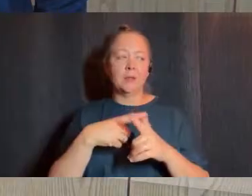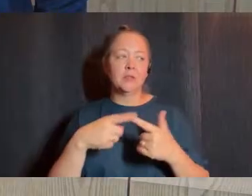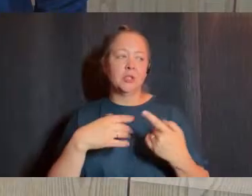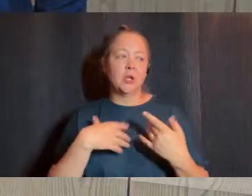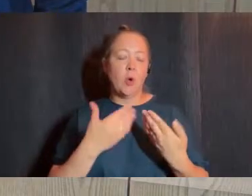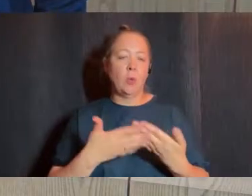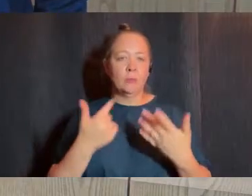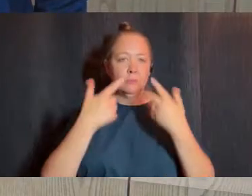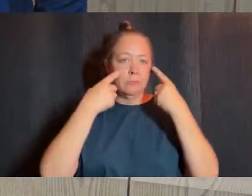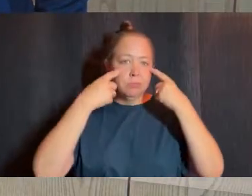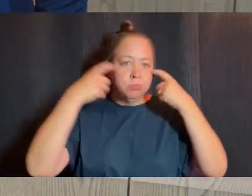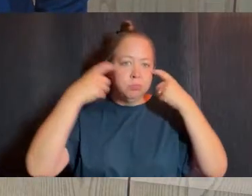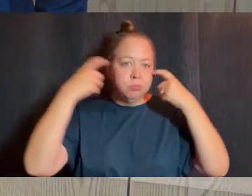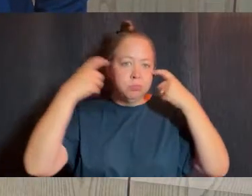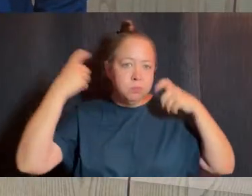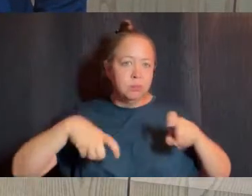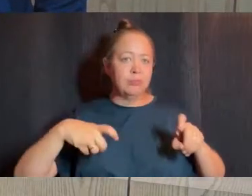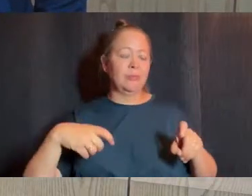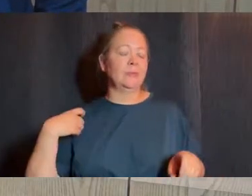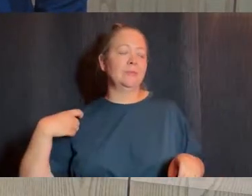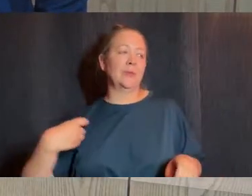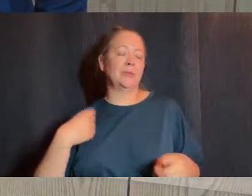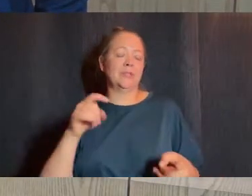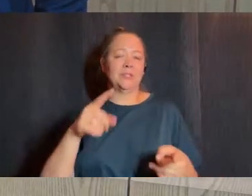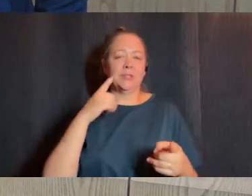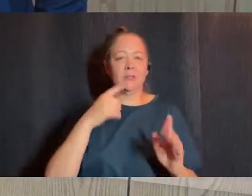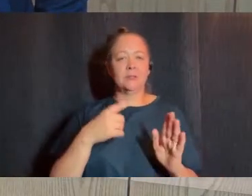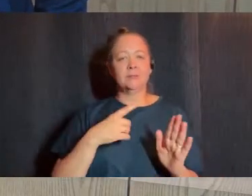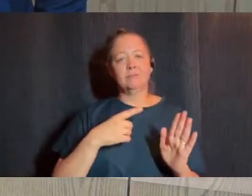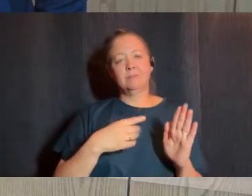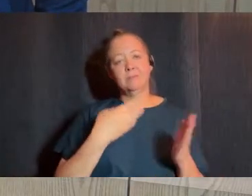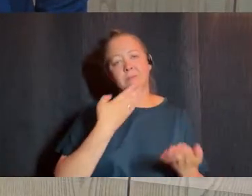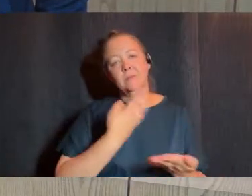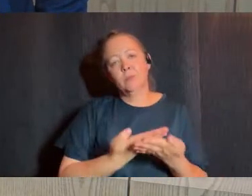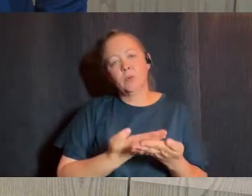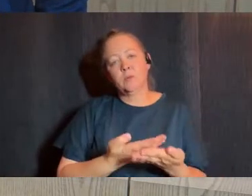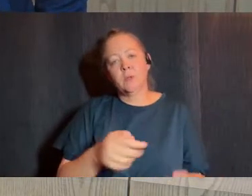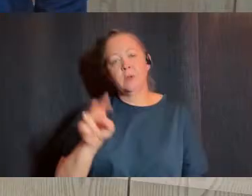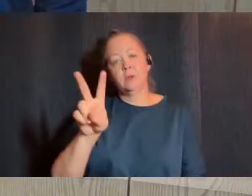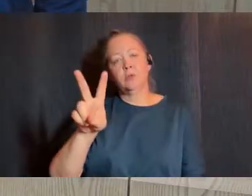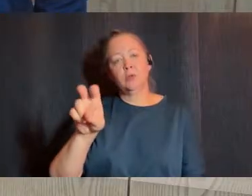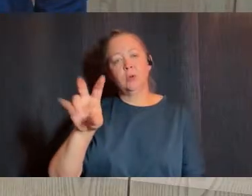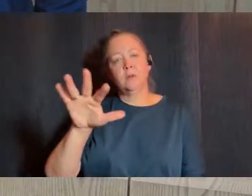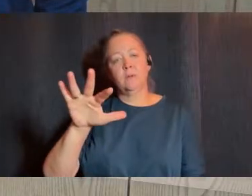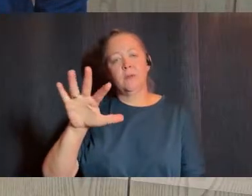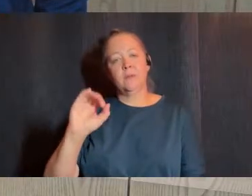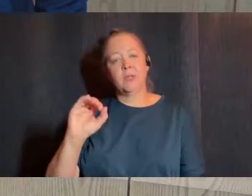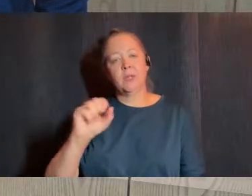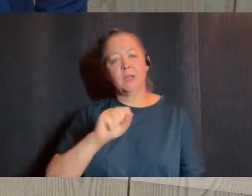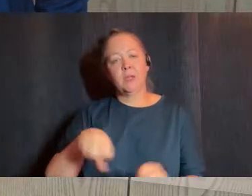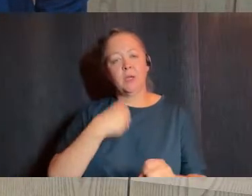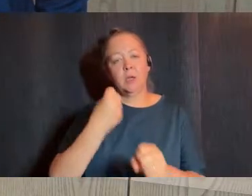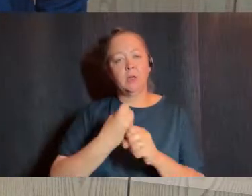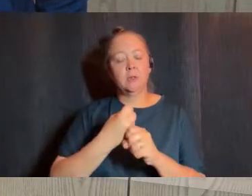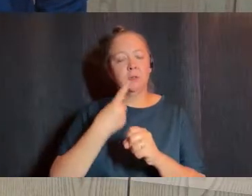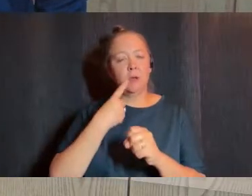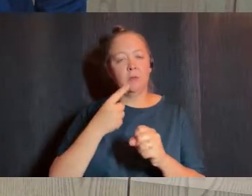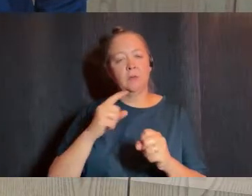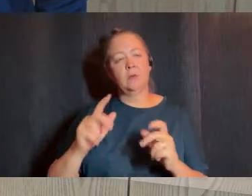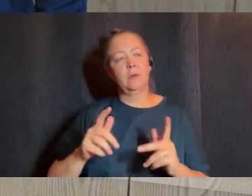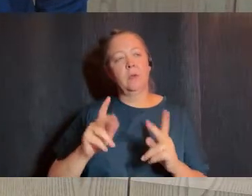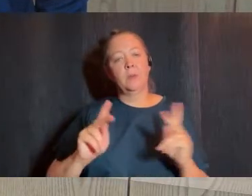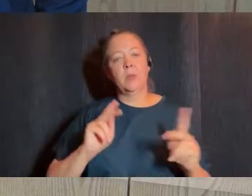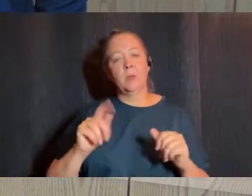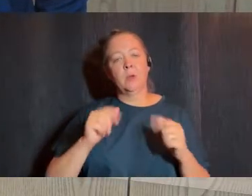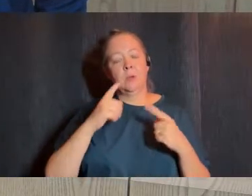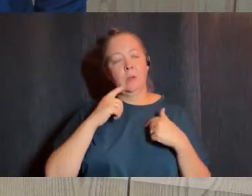us celebrating 250 years of our country, of people who have sacrificed in many ways our lives. And our own chief as well is on there as well.